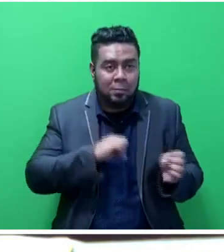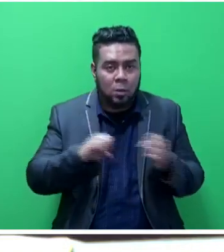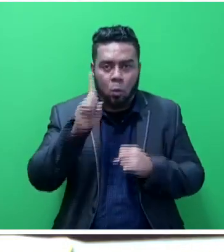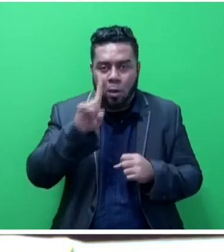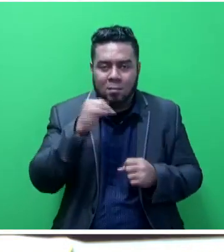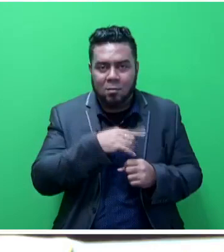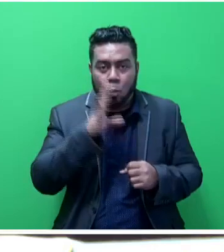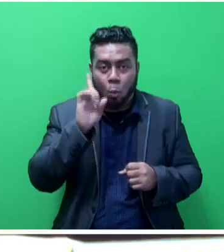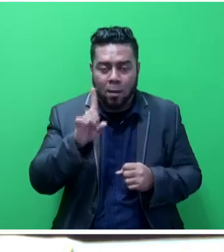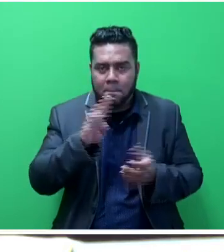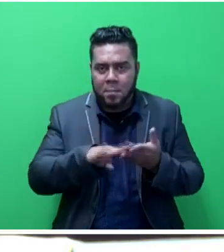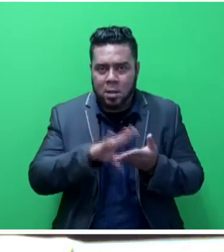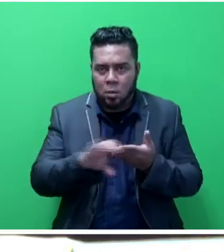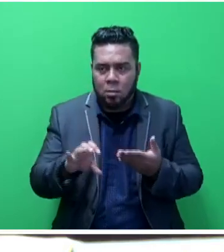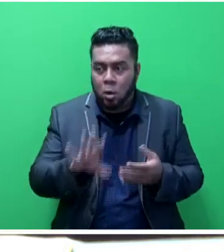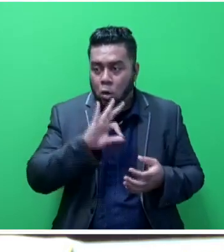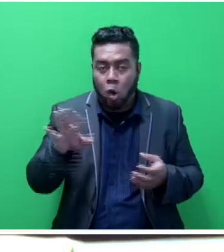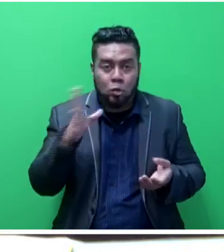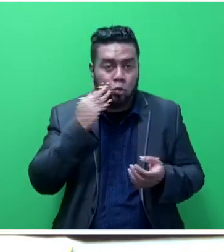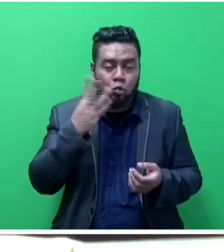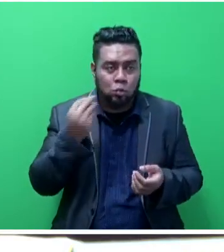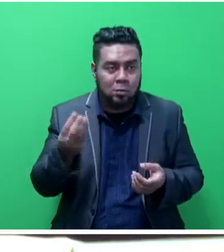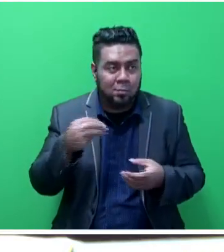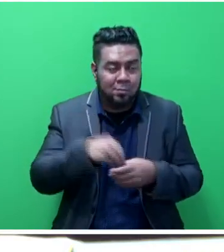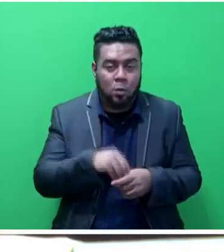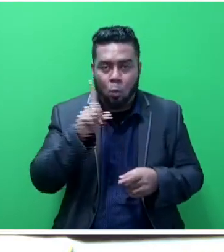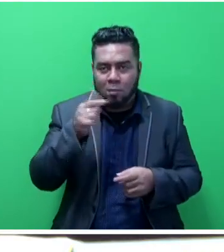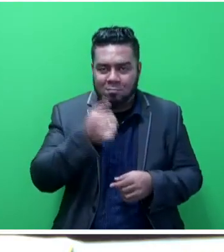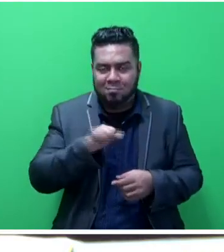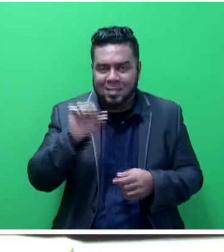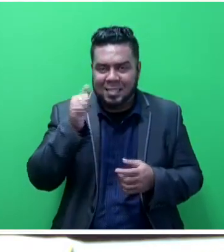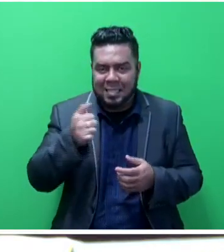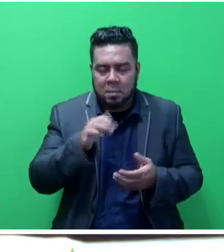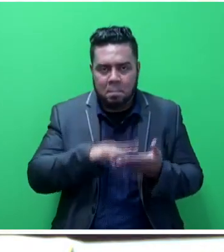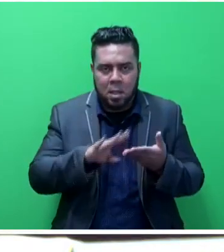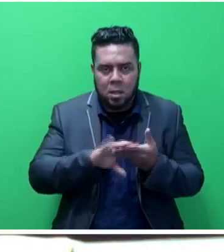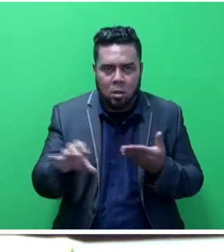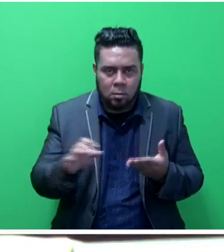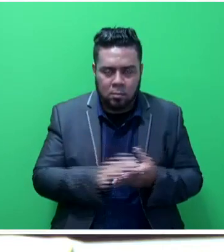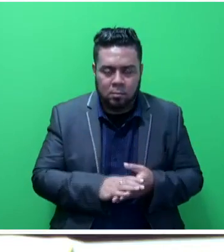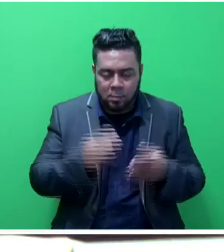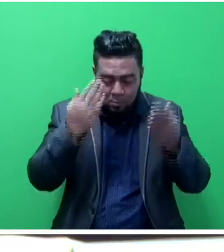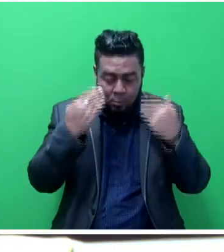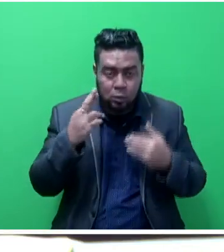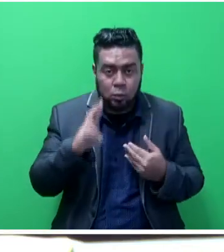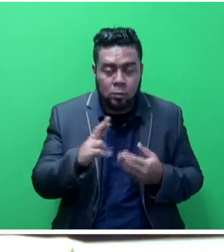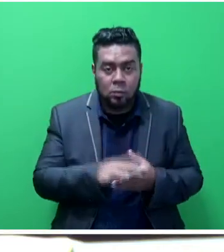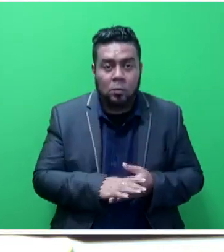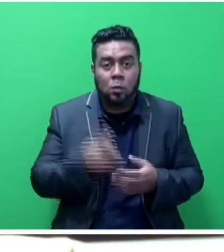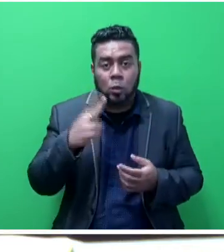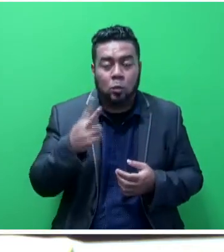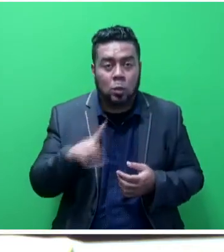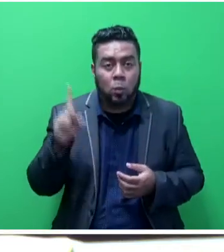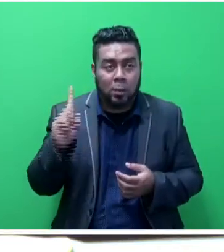$101 million, and non-sugar agriculture exports were $106 million. Mr. Speaker, say